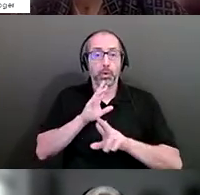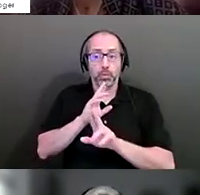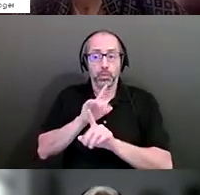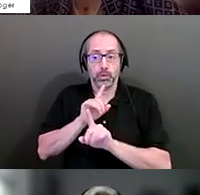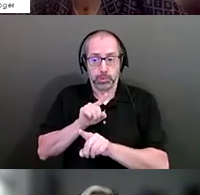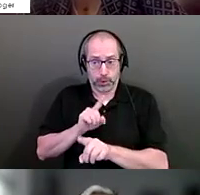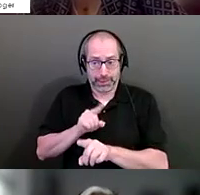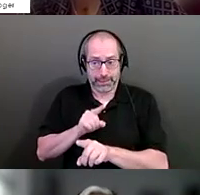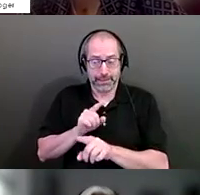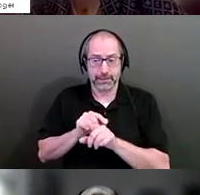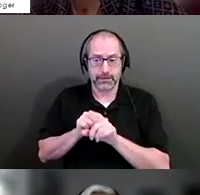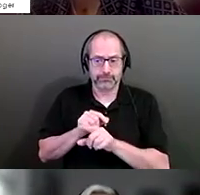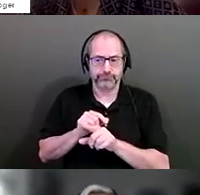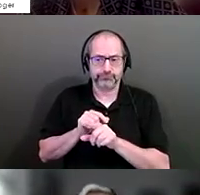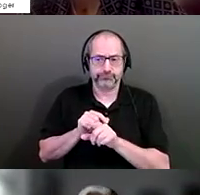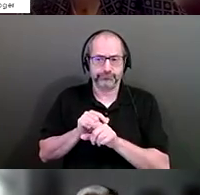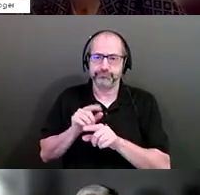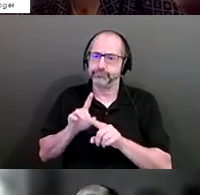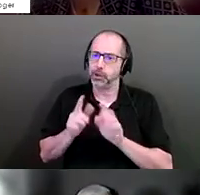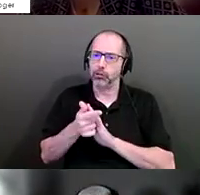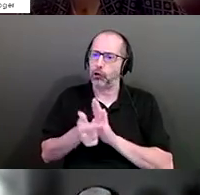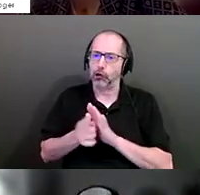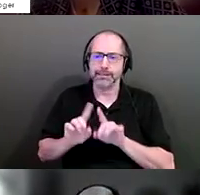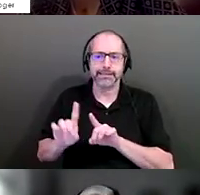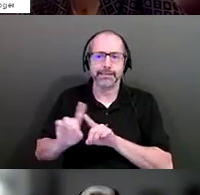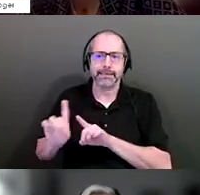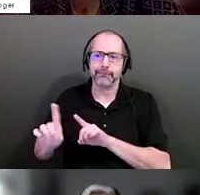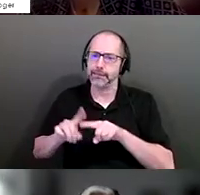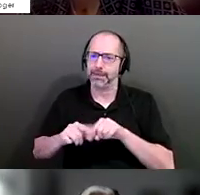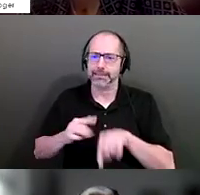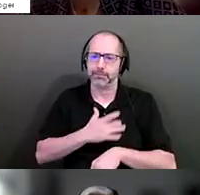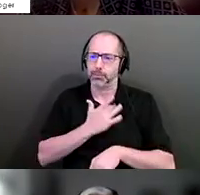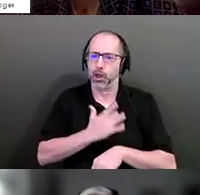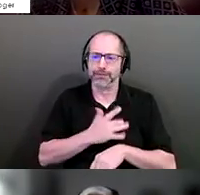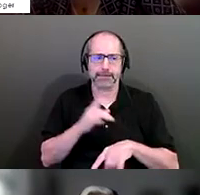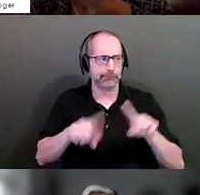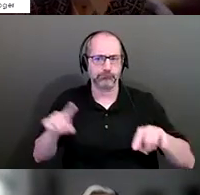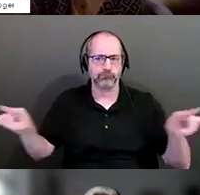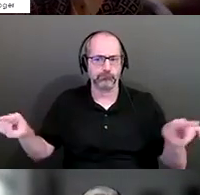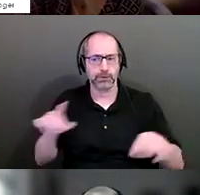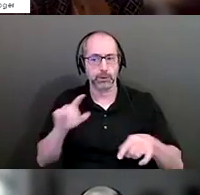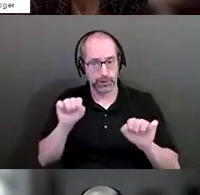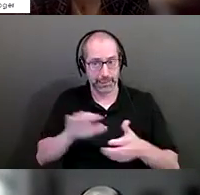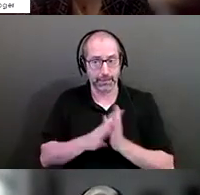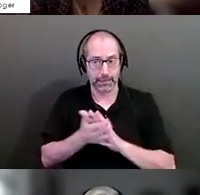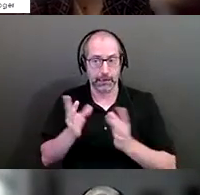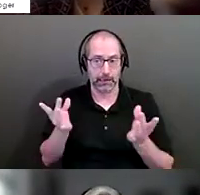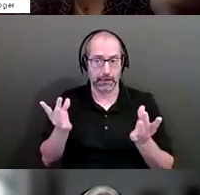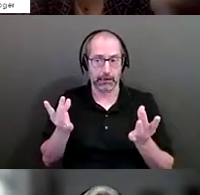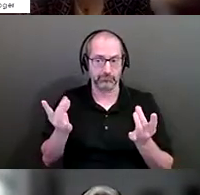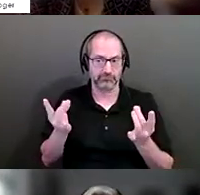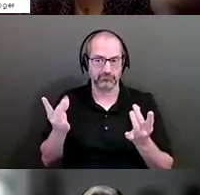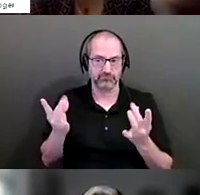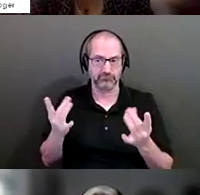very different and laws are very different depending on where you are in the country. And it can get a little tricky. And there's one resource, if there's